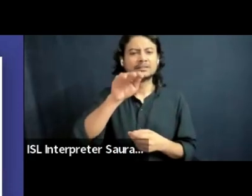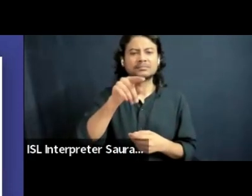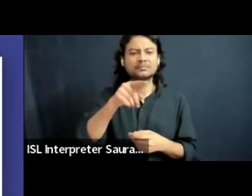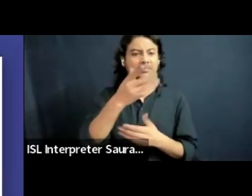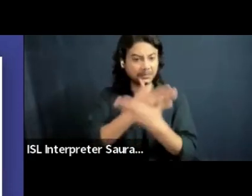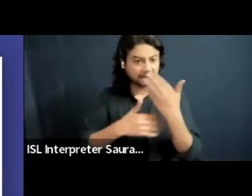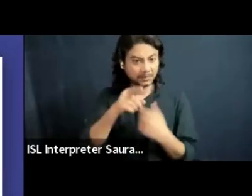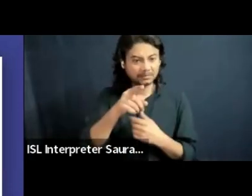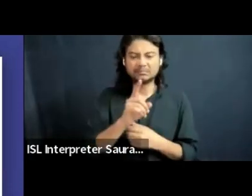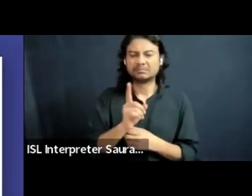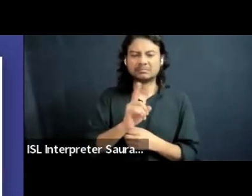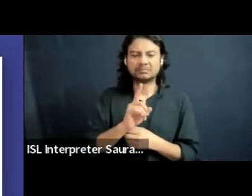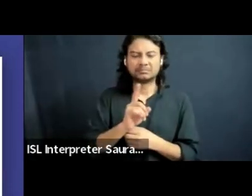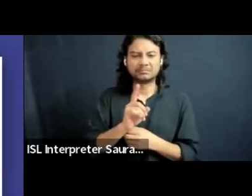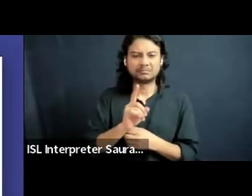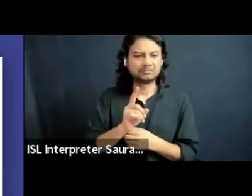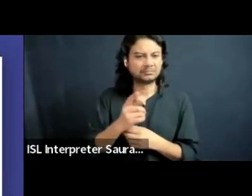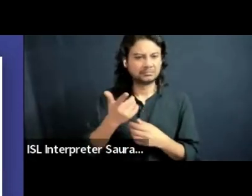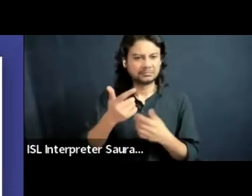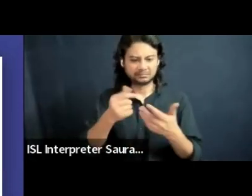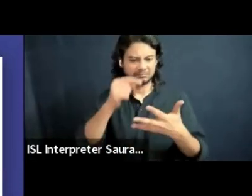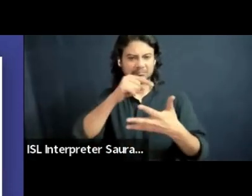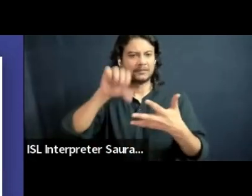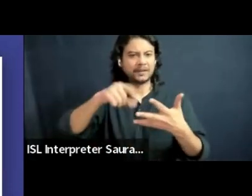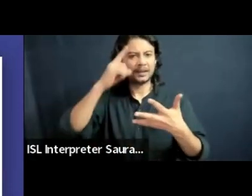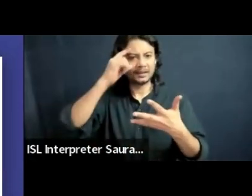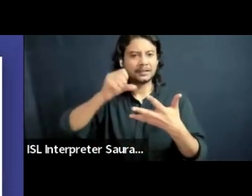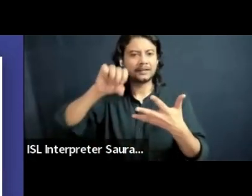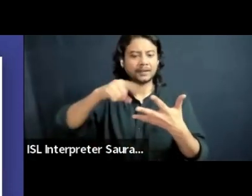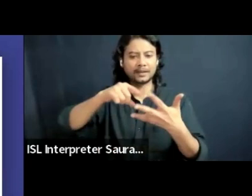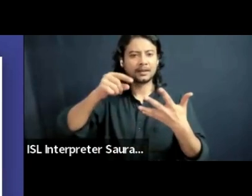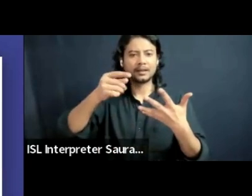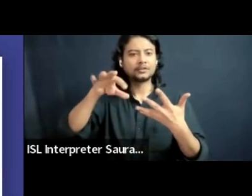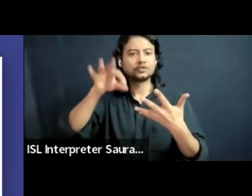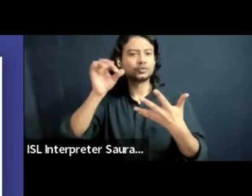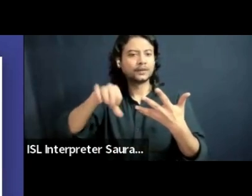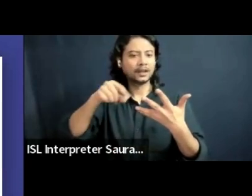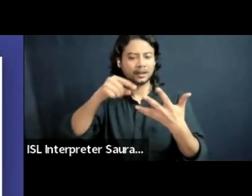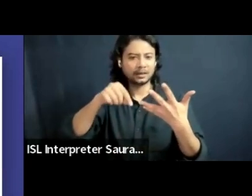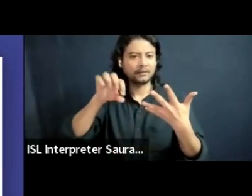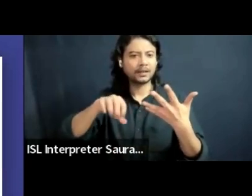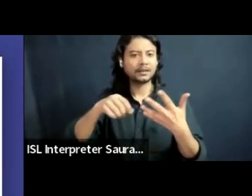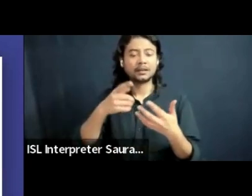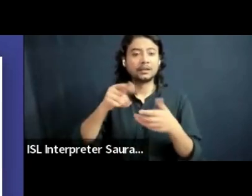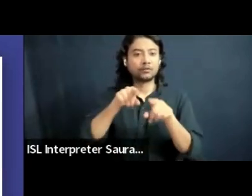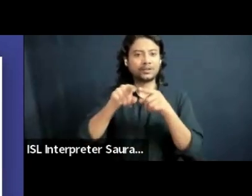we are 18, we are free agents. Yeah, we can decide to leave a job, but not these people.